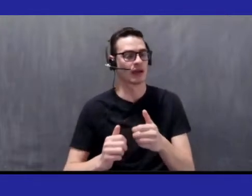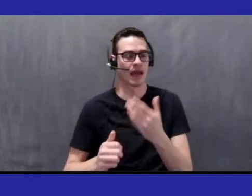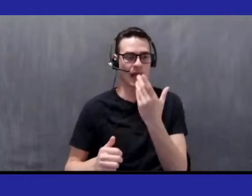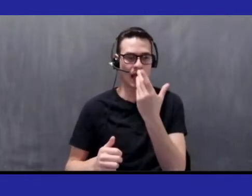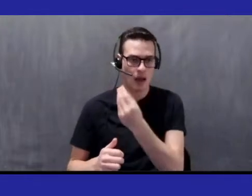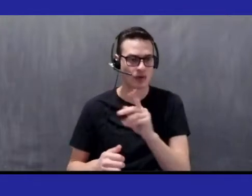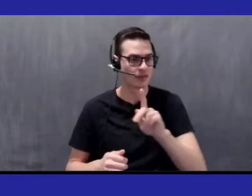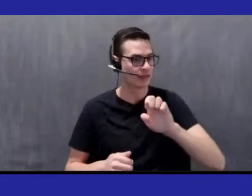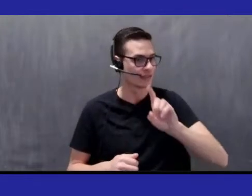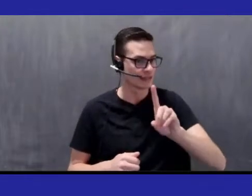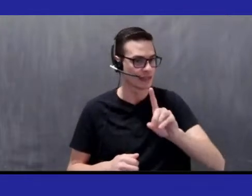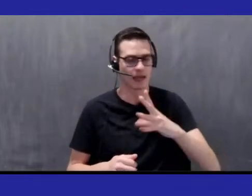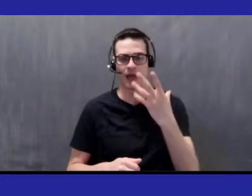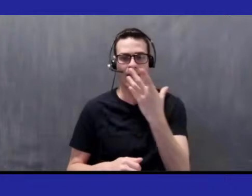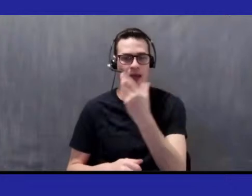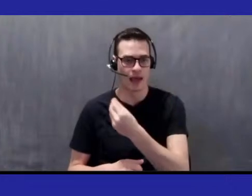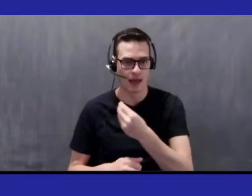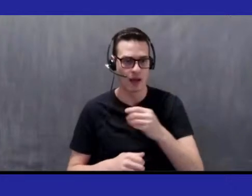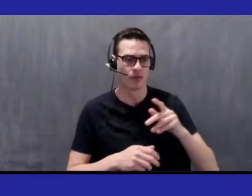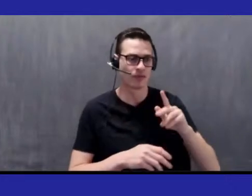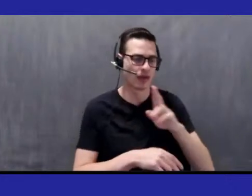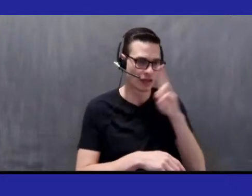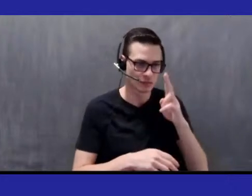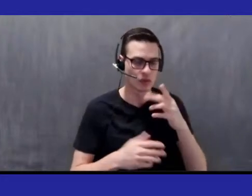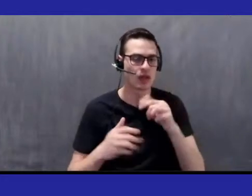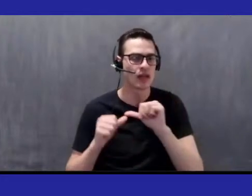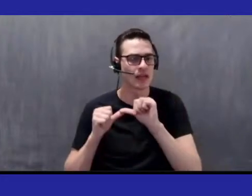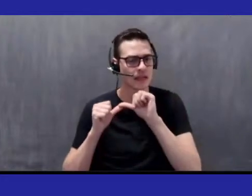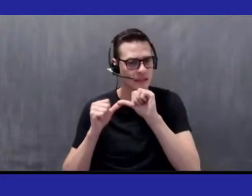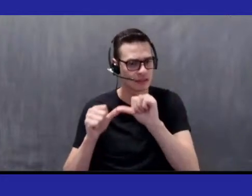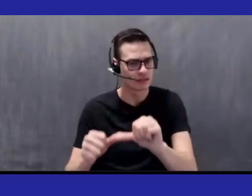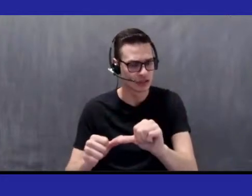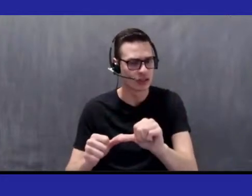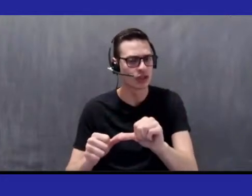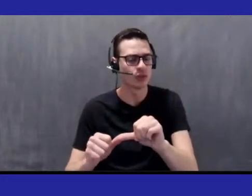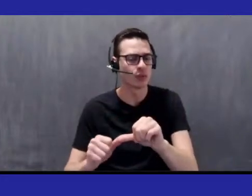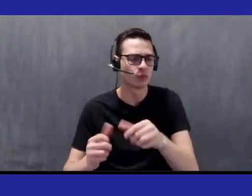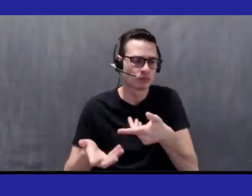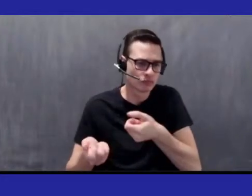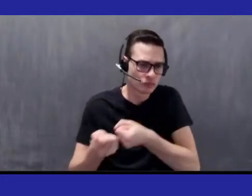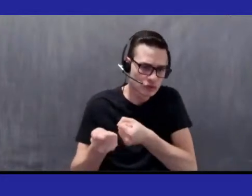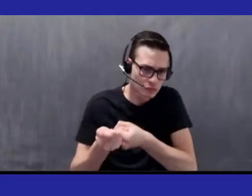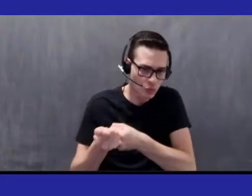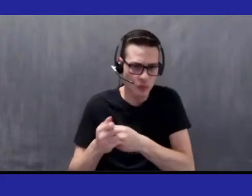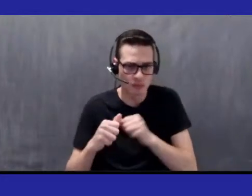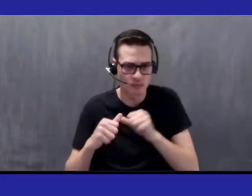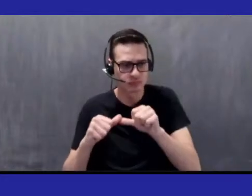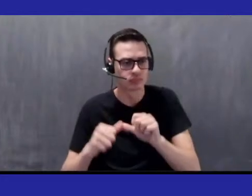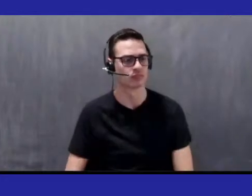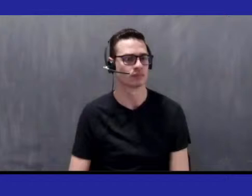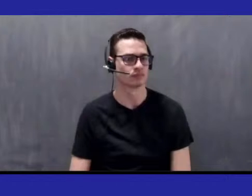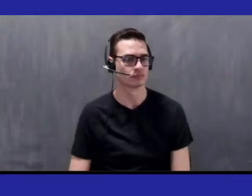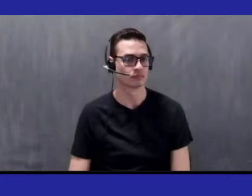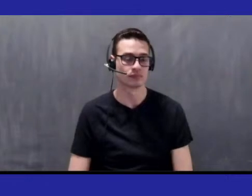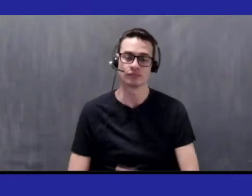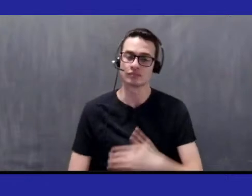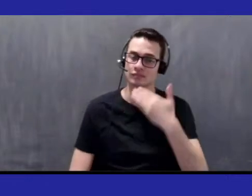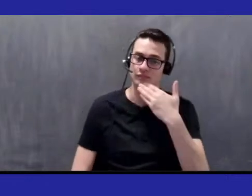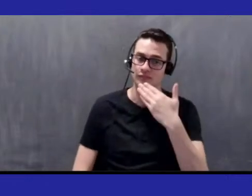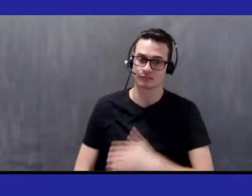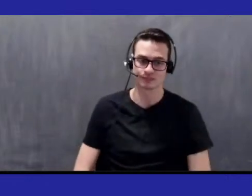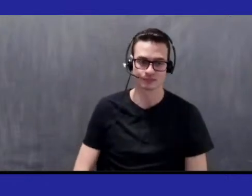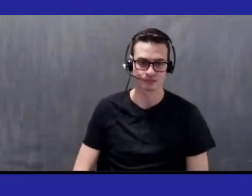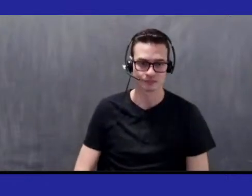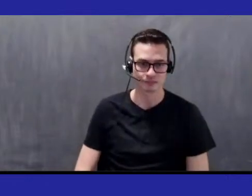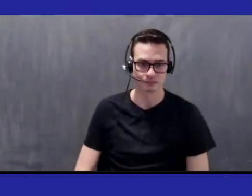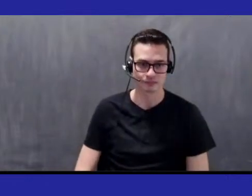care. Thank you so much. Thank you very much for that, Dr. Eisenstein. And again, I'm very impartial to